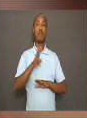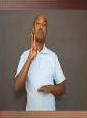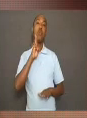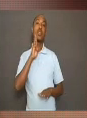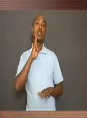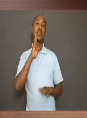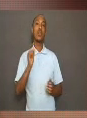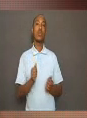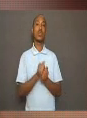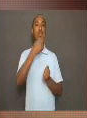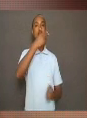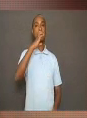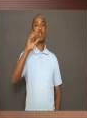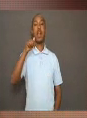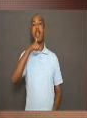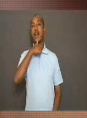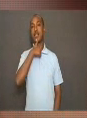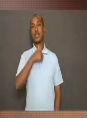with hydrochloric acid.